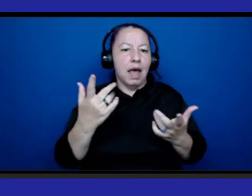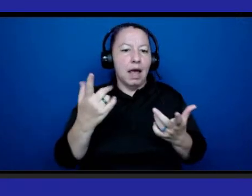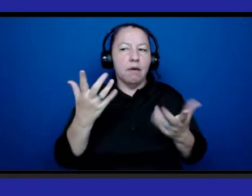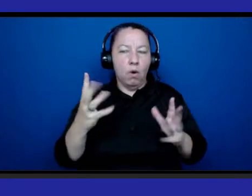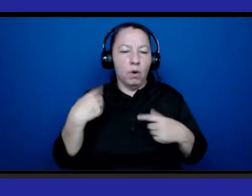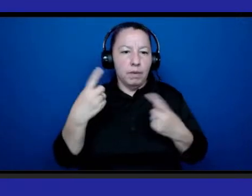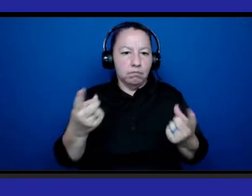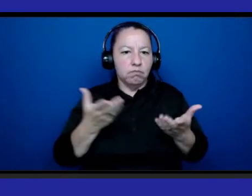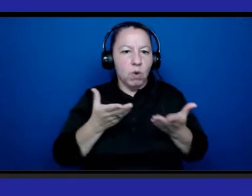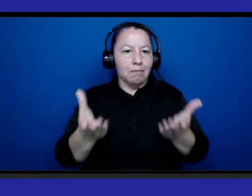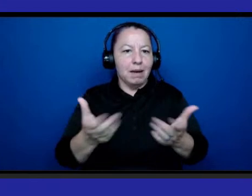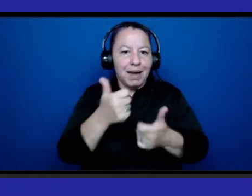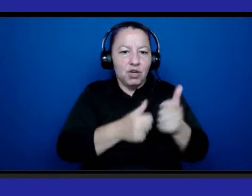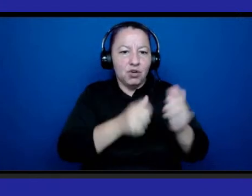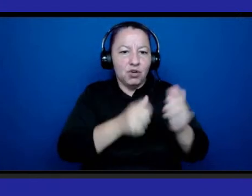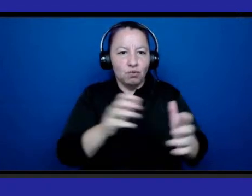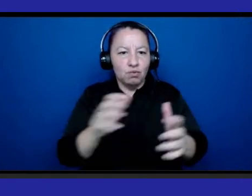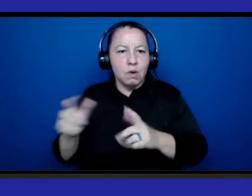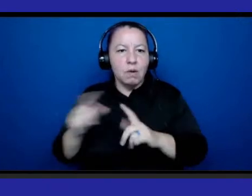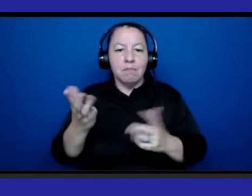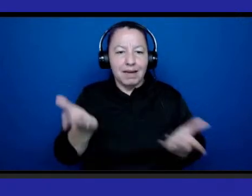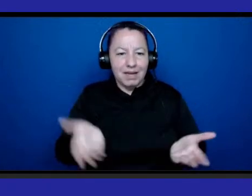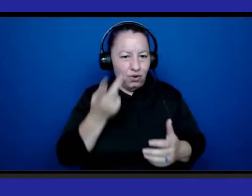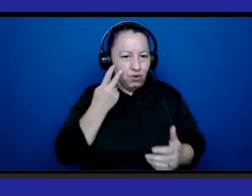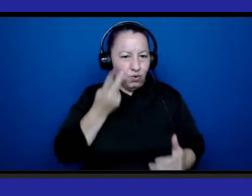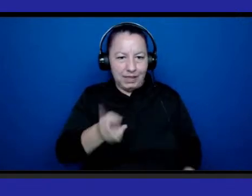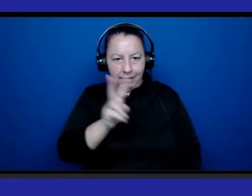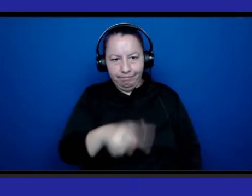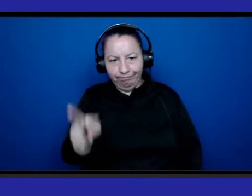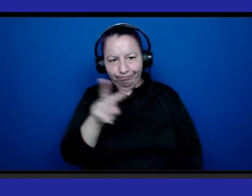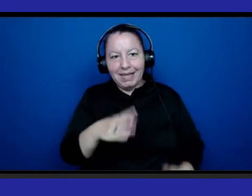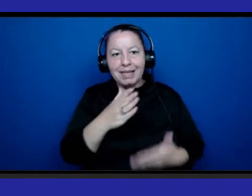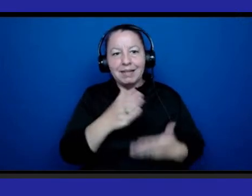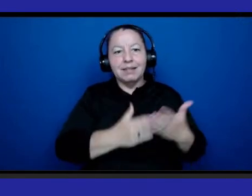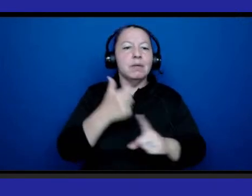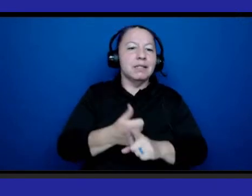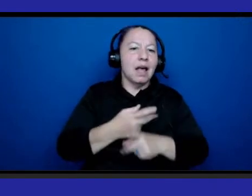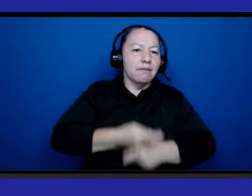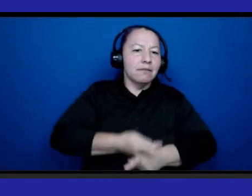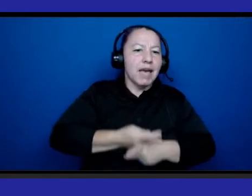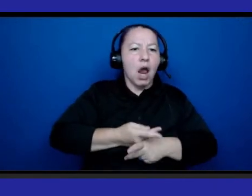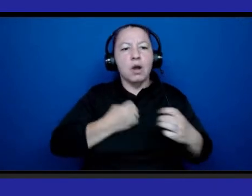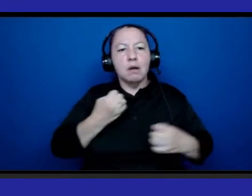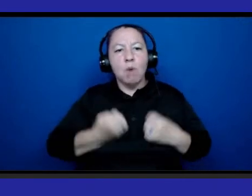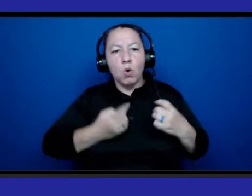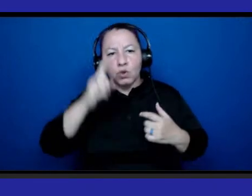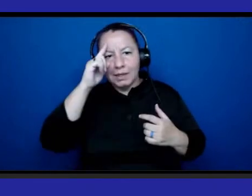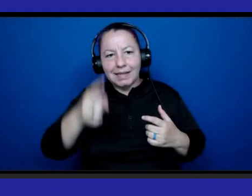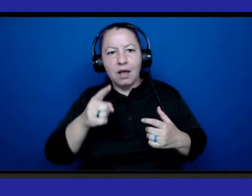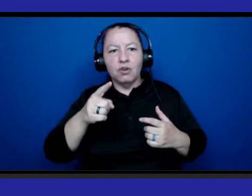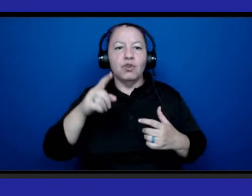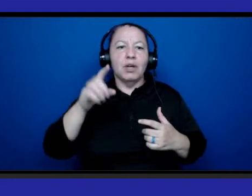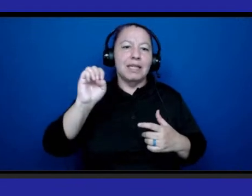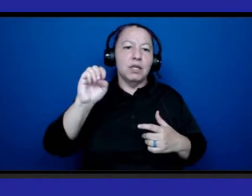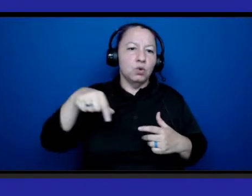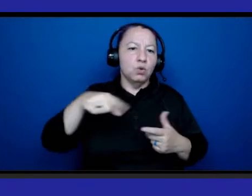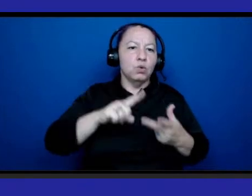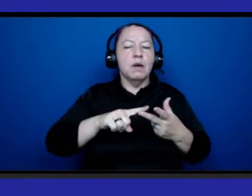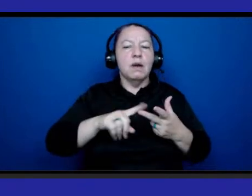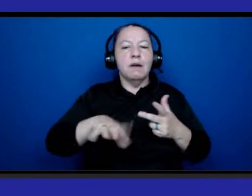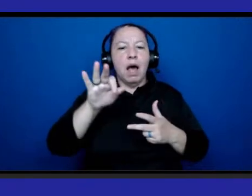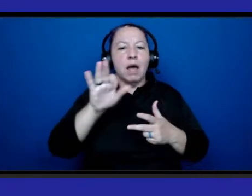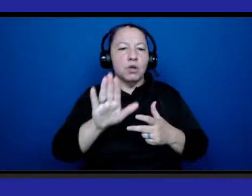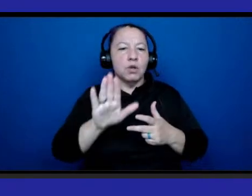group, but here you can just take a look. Some are self-care, emotional intelligence, finding your voice in the workplace,